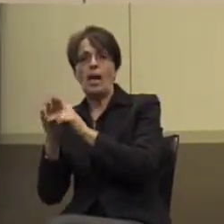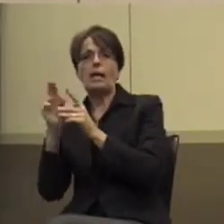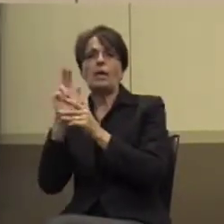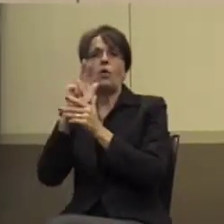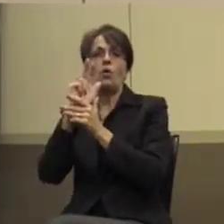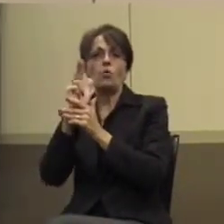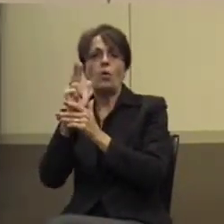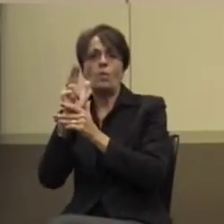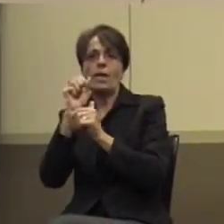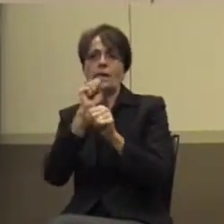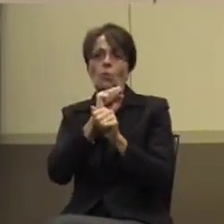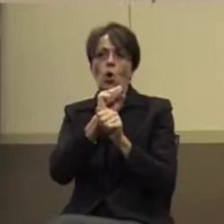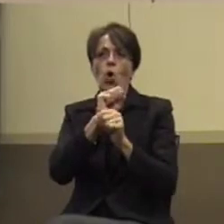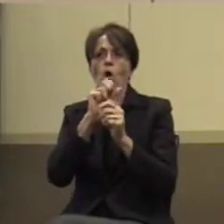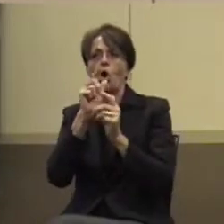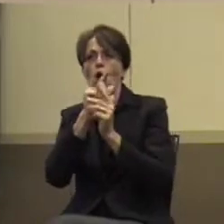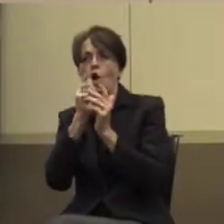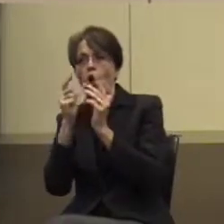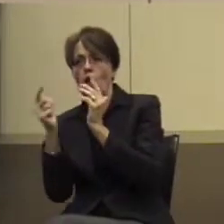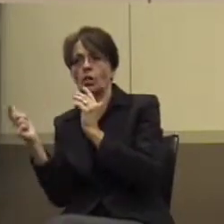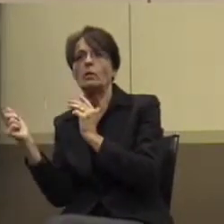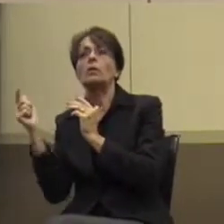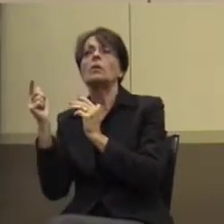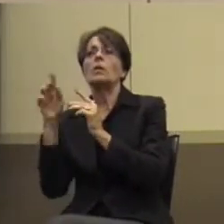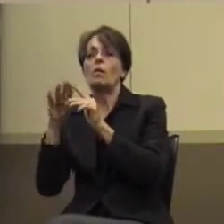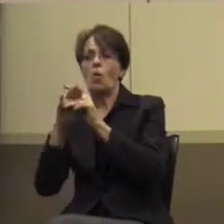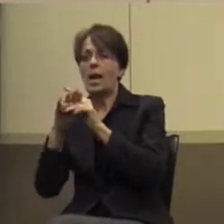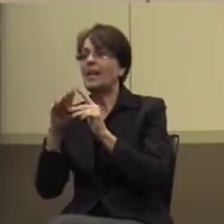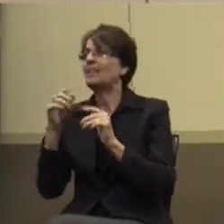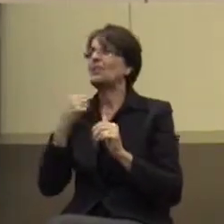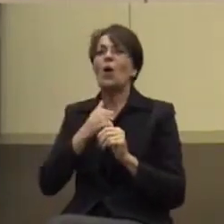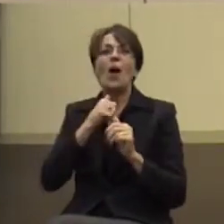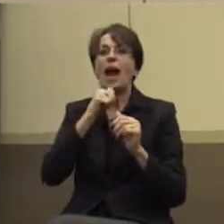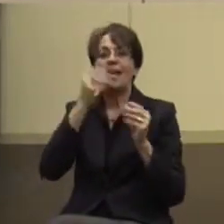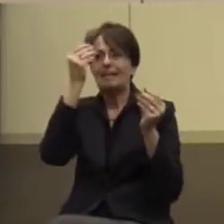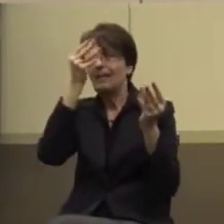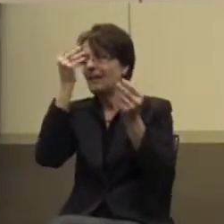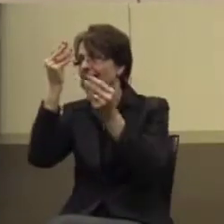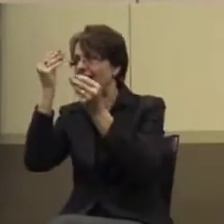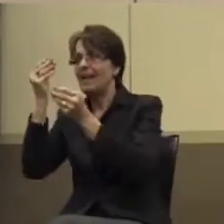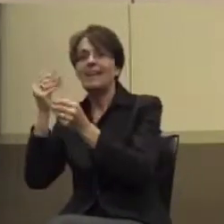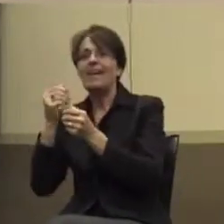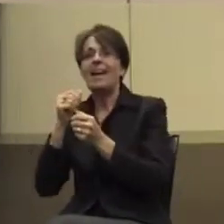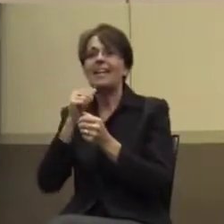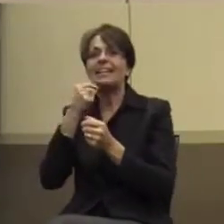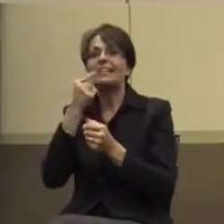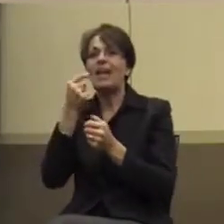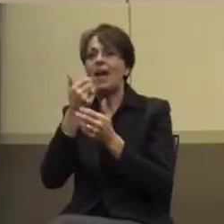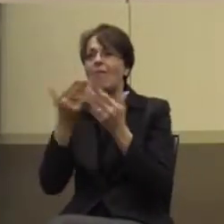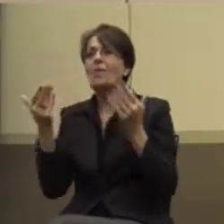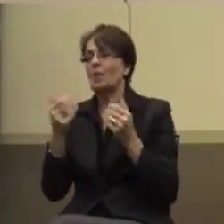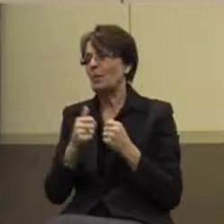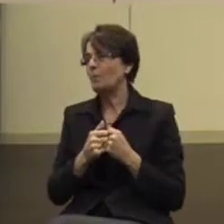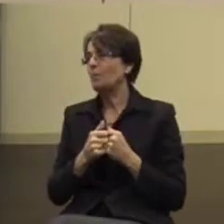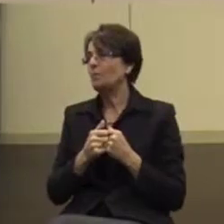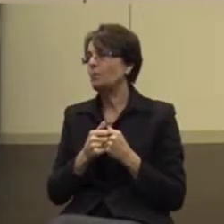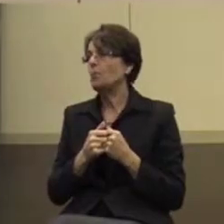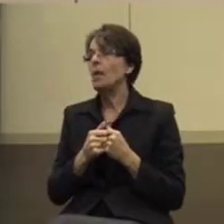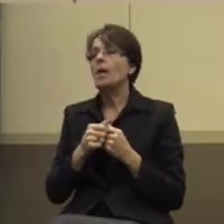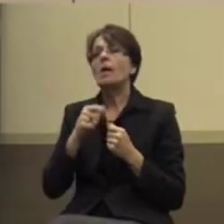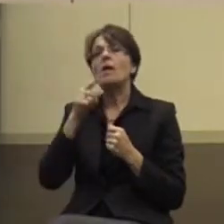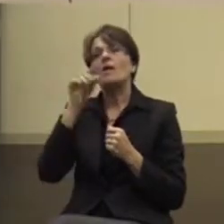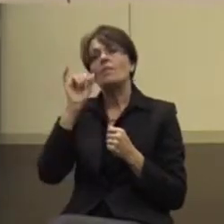and then 3 minutes work. So they would try to do that. Yeah, I'm sorry, whenever I came around I didn't, couldn't think of everything to tell you guys,